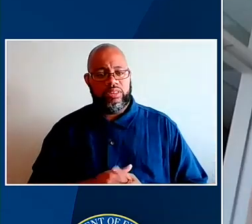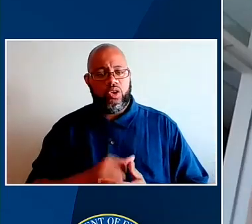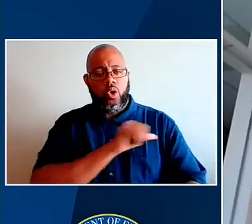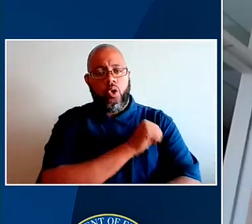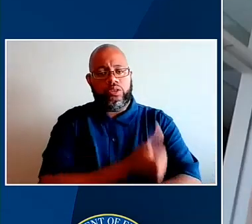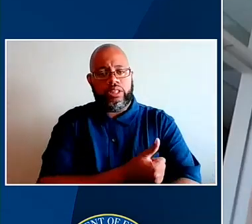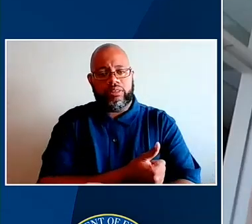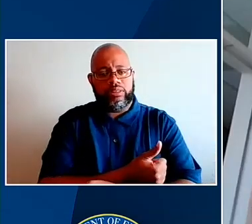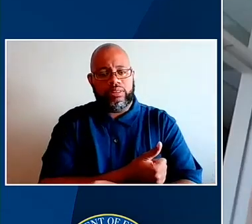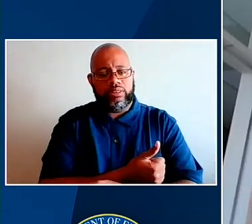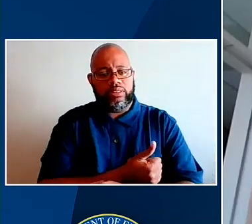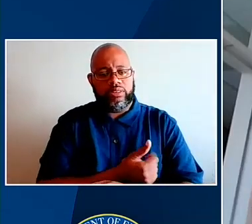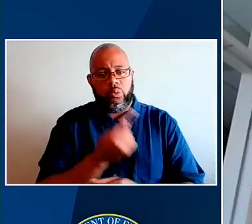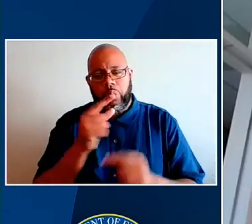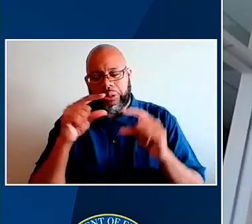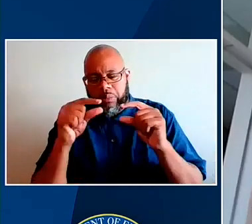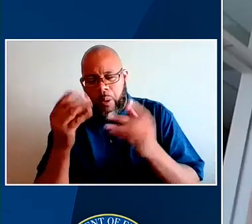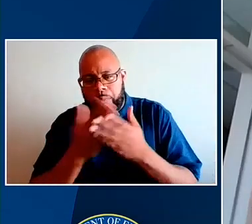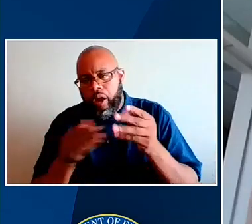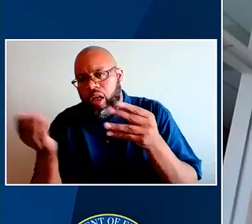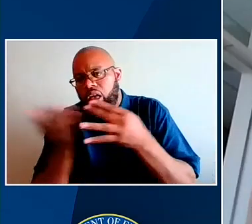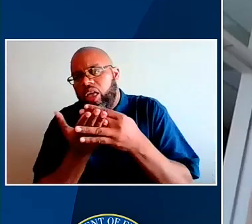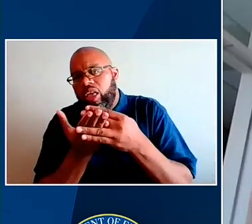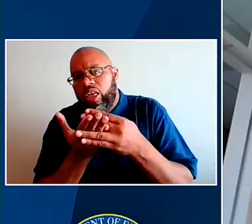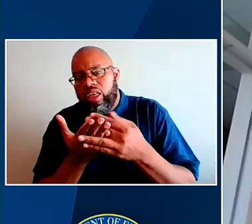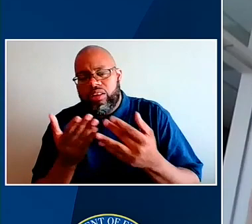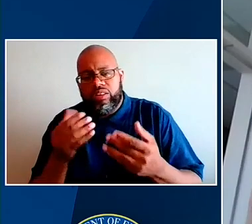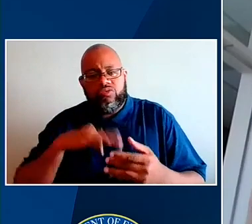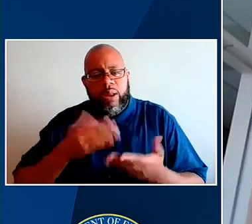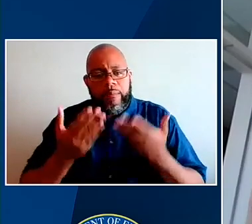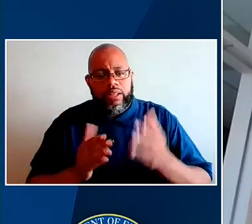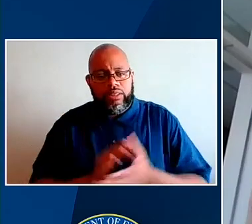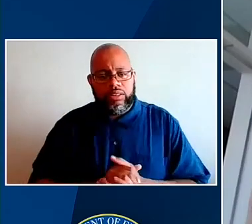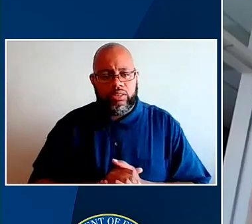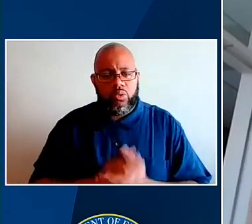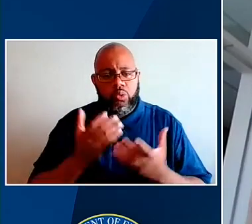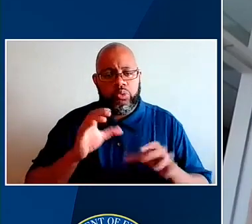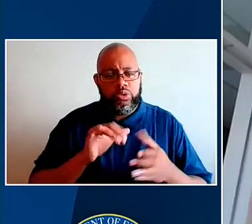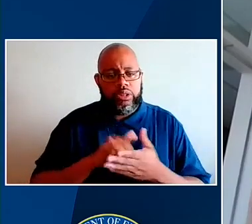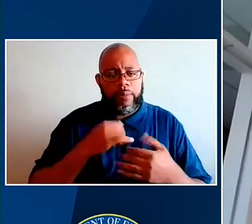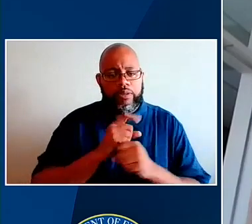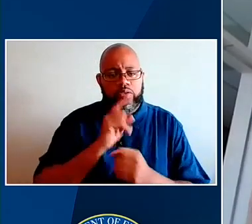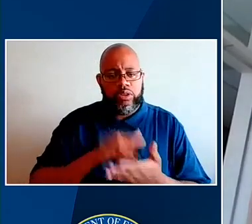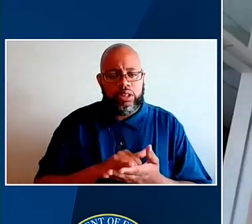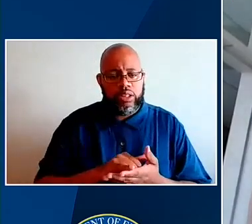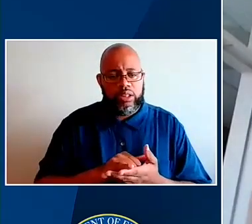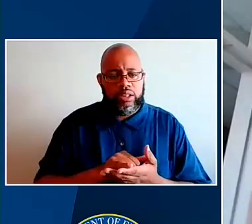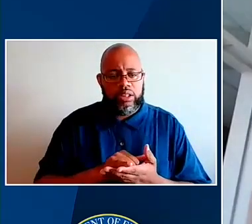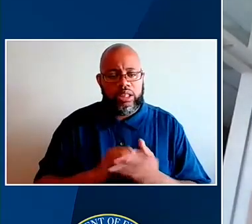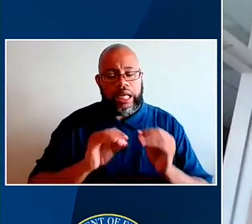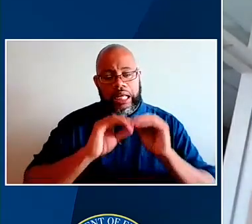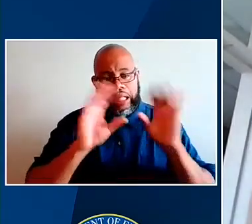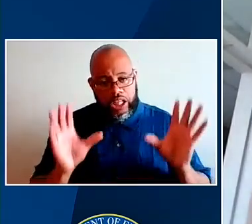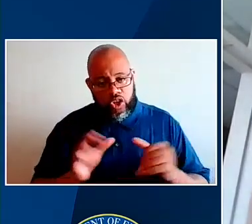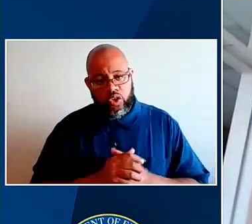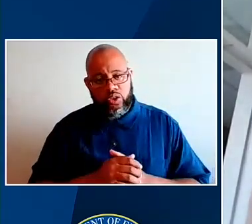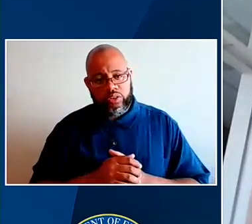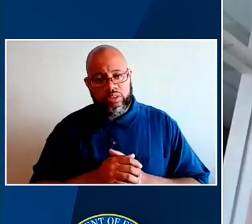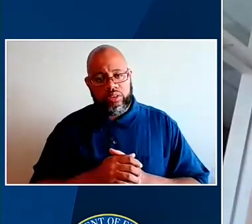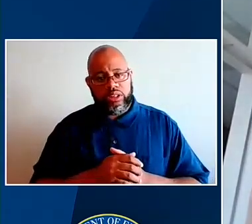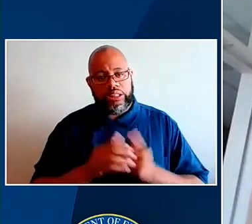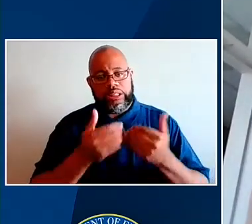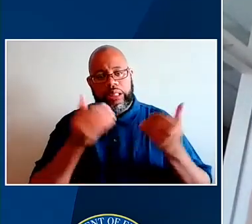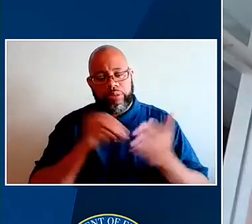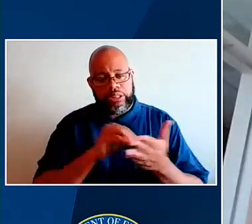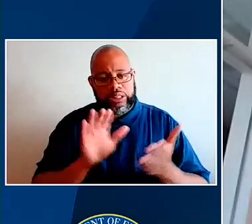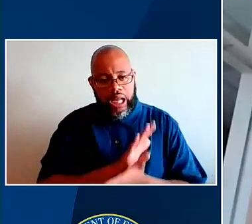is buried on one tiny little piece on the credit balances. So what we want to do is make sure it's clear and in a separate